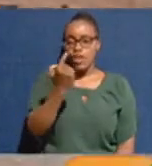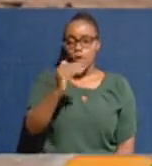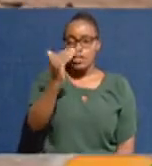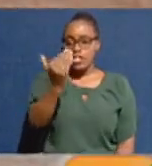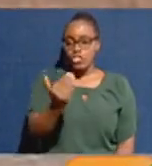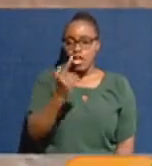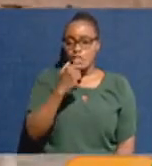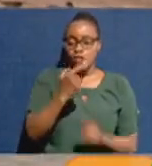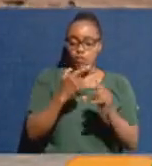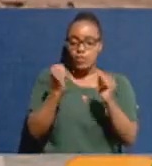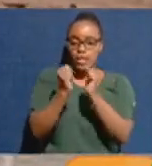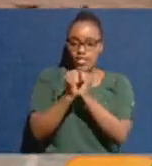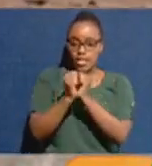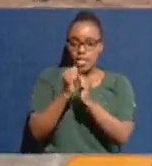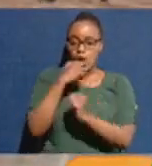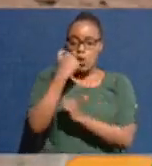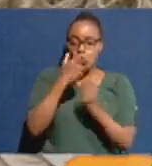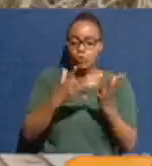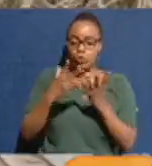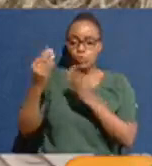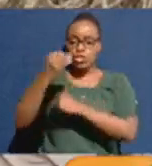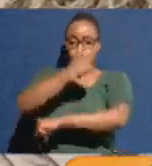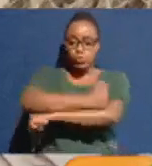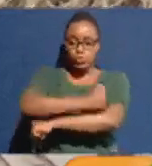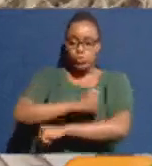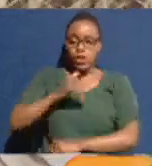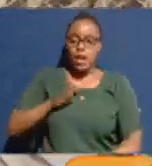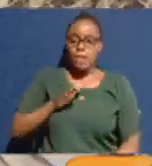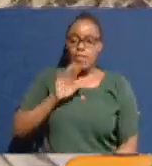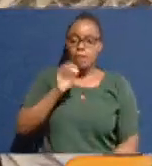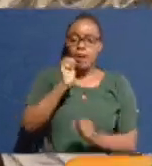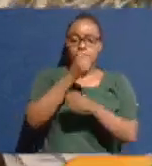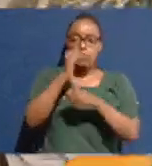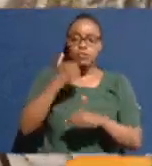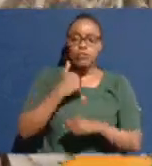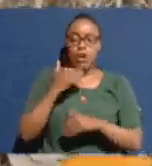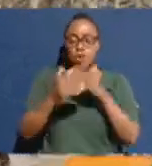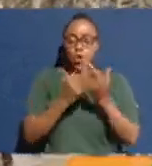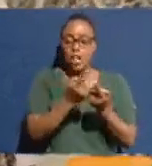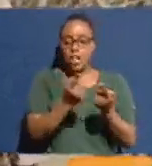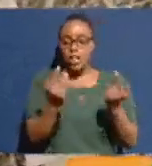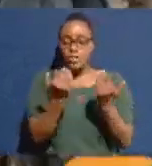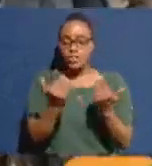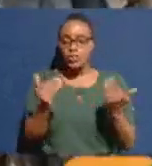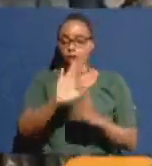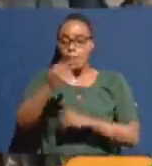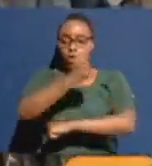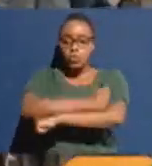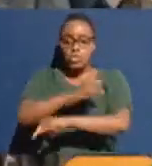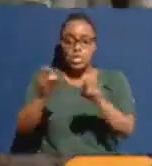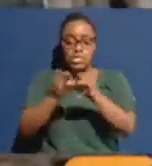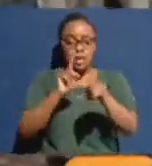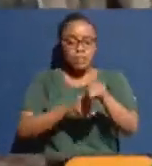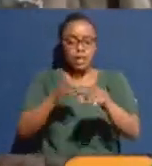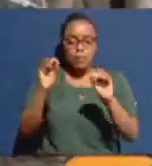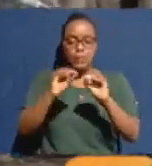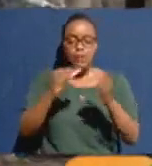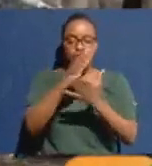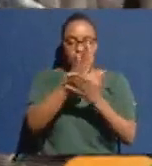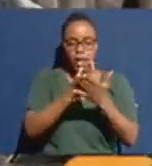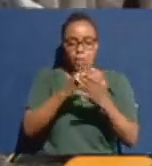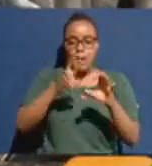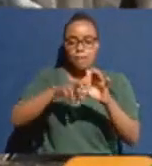child out of 10 that is going to school. Her mother cannot afford to have all of them in school at the same time. Some had to